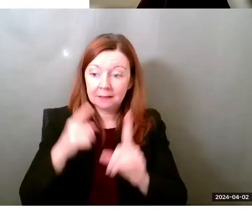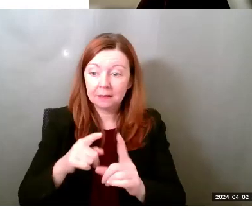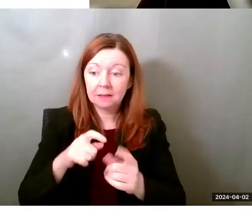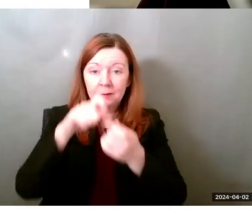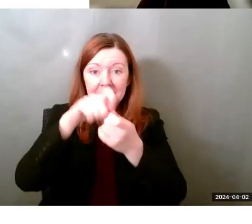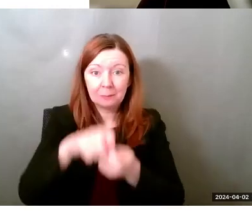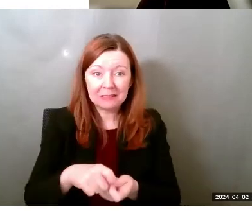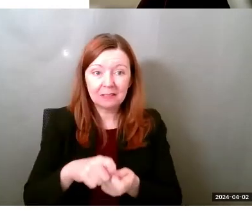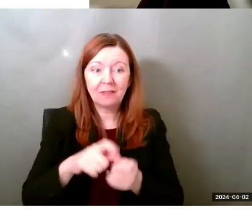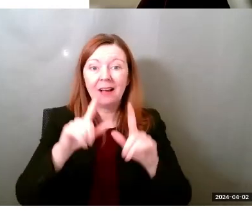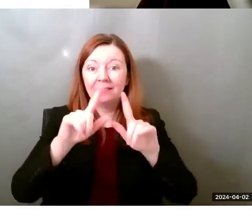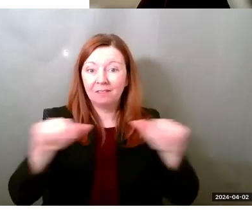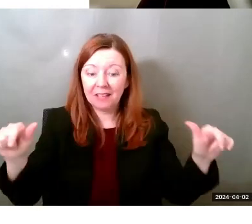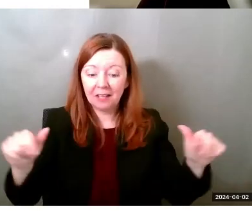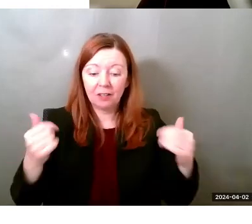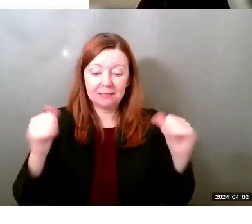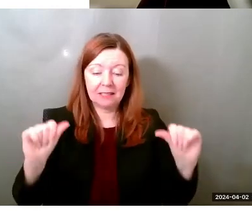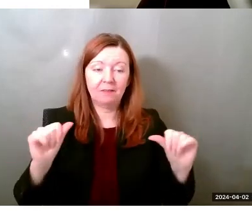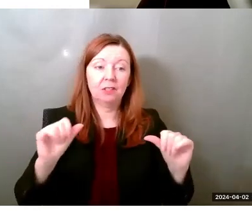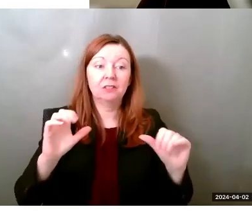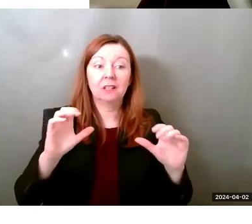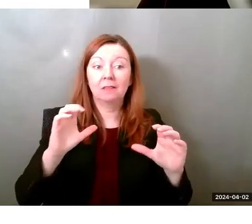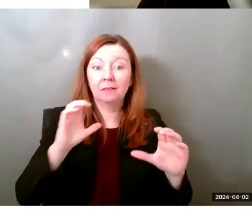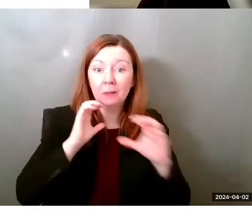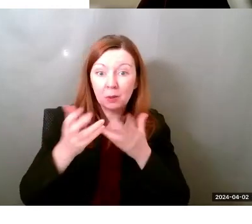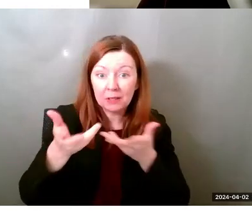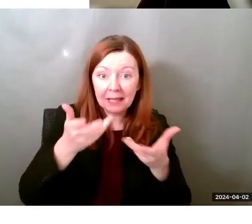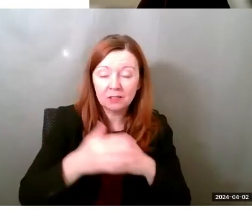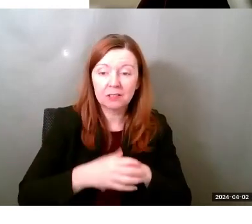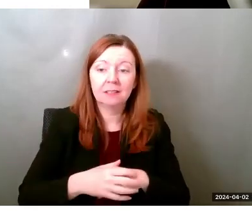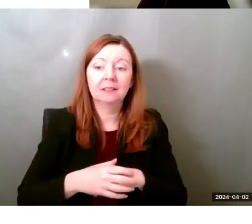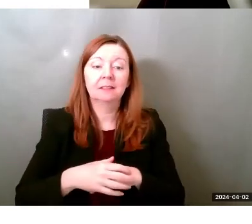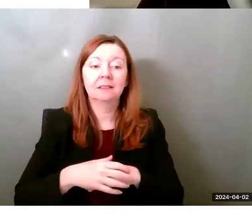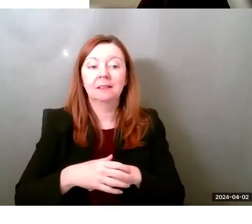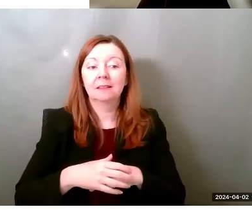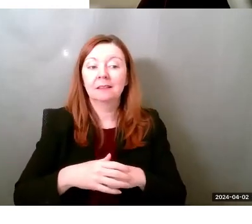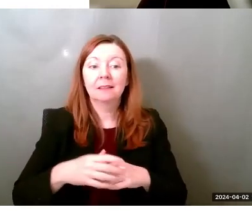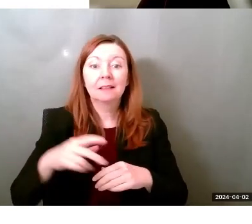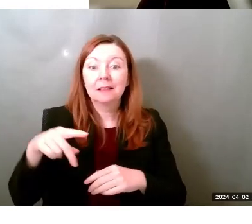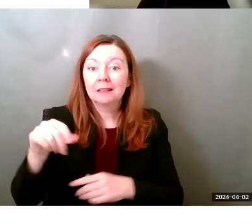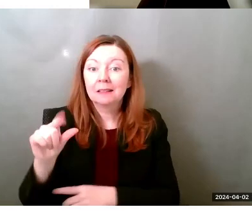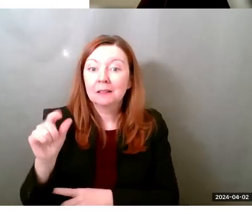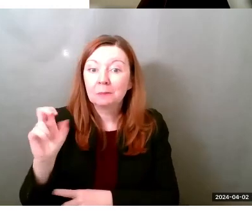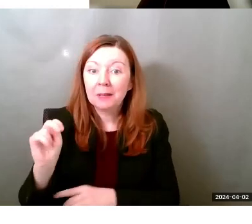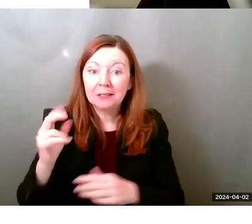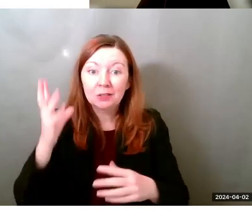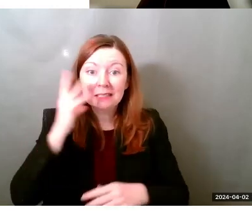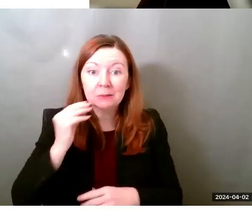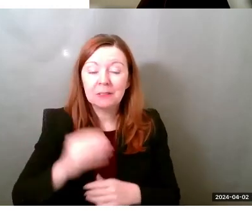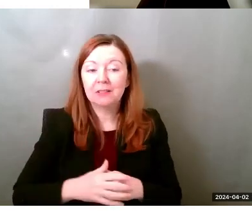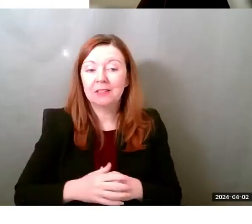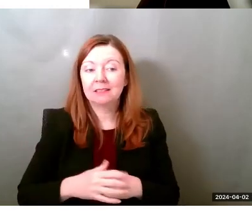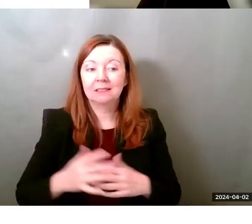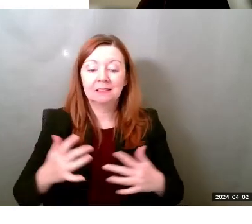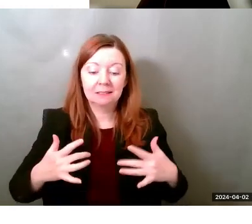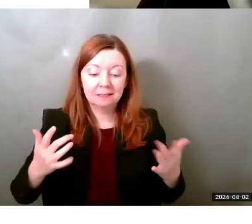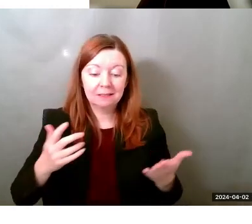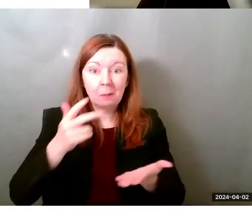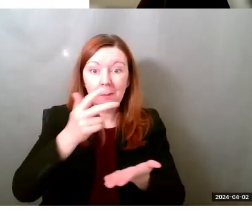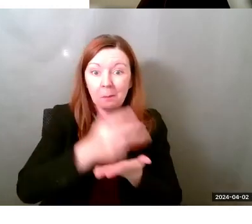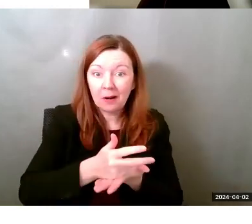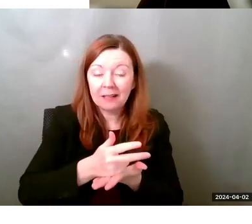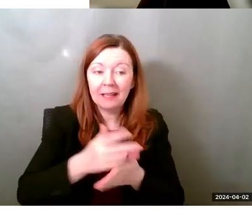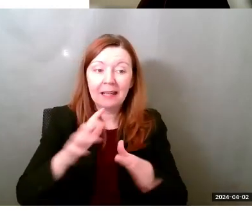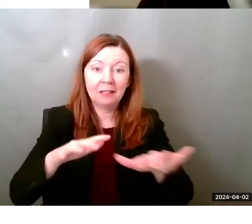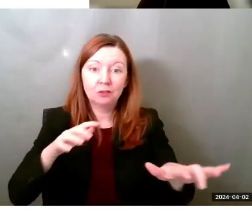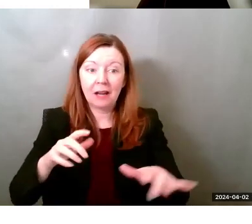the various efforts of communication, patron experience, and event parking and traffic control